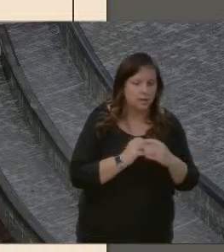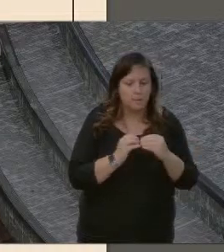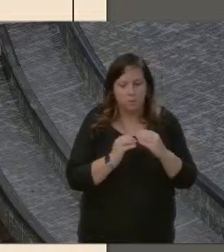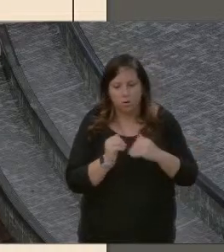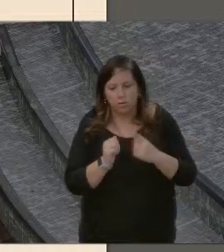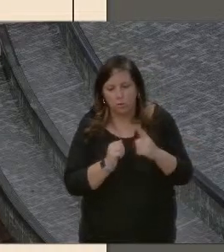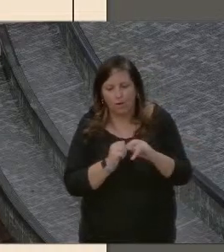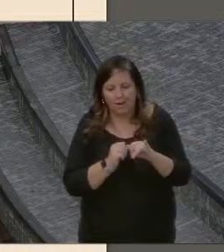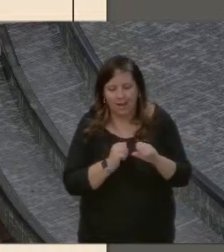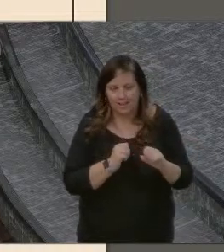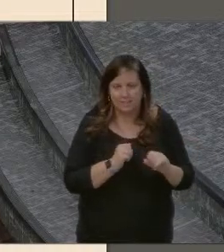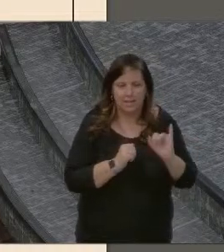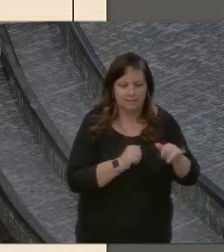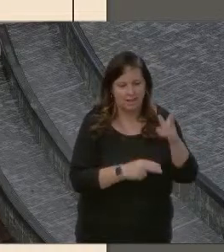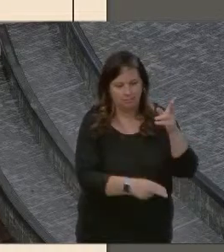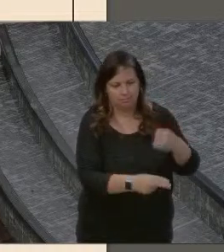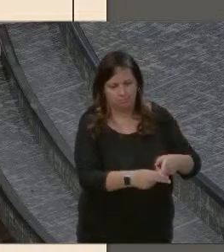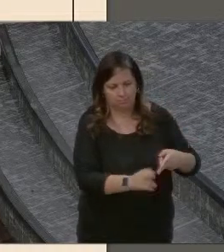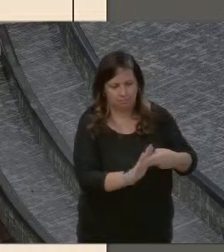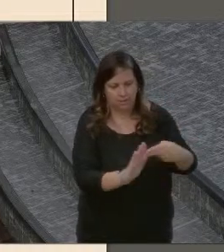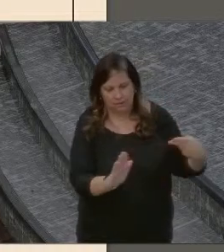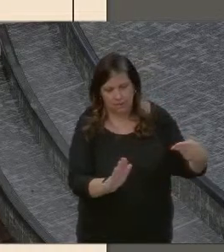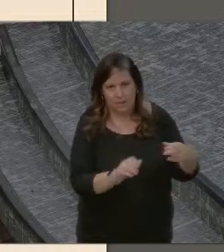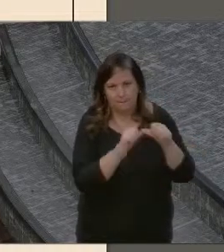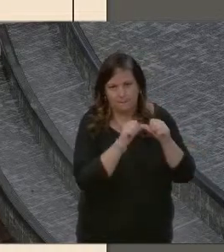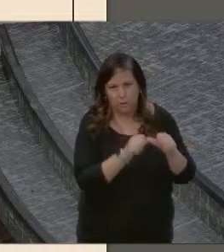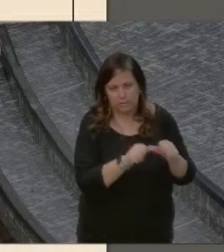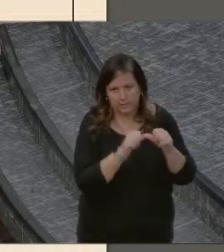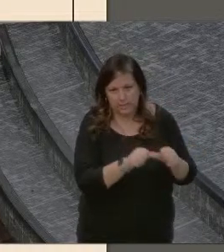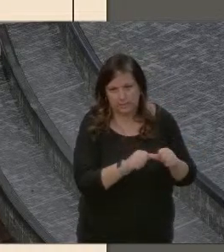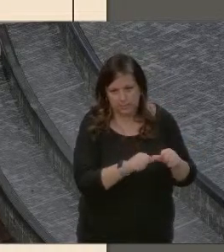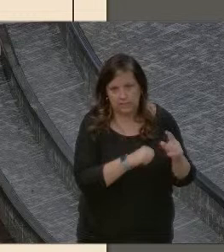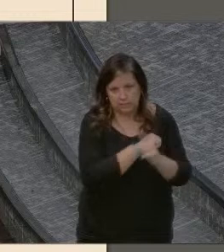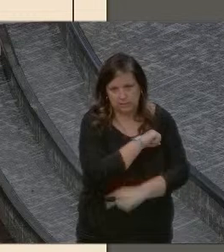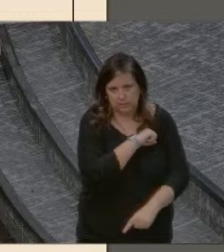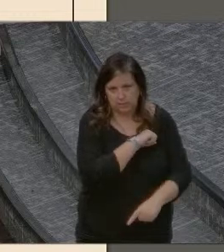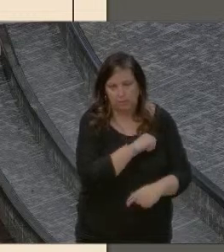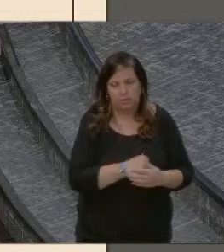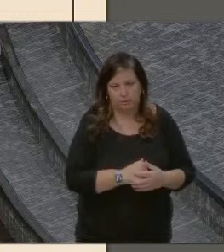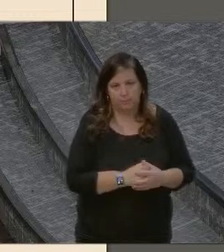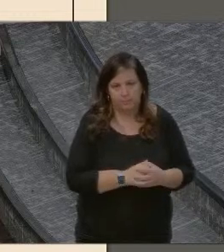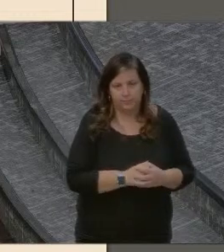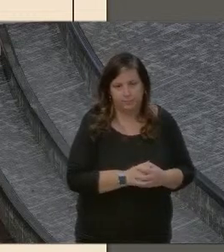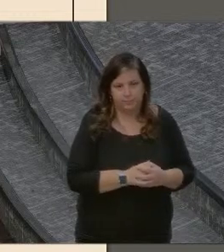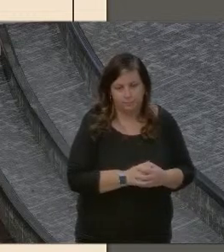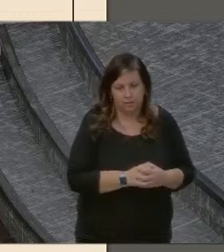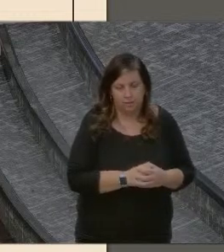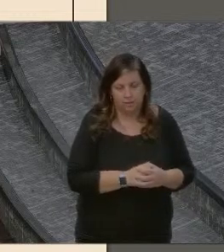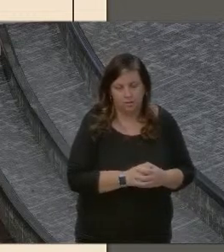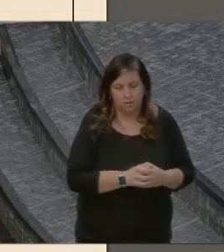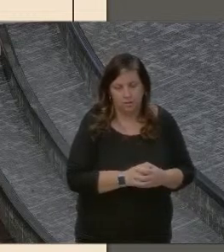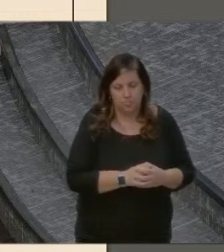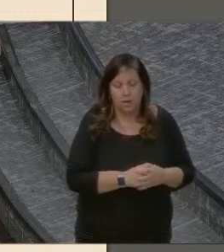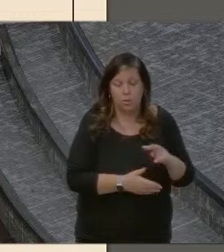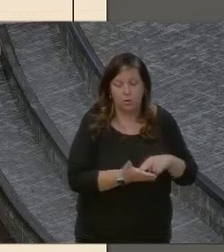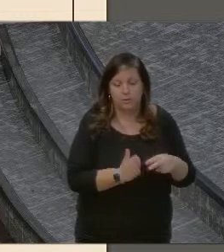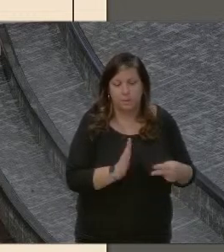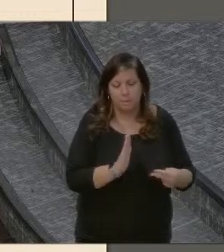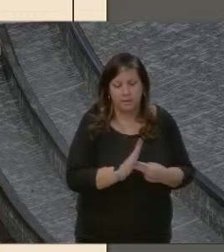persistently disciplined. And we're very interested in this group of students because they could be subjected to the